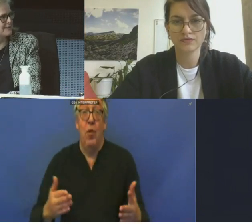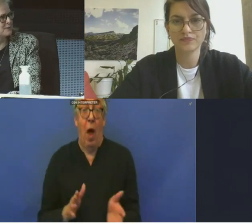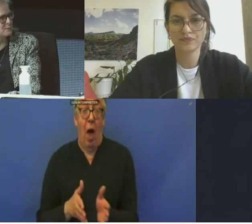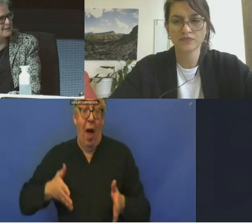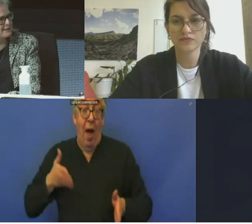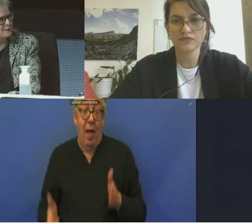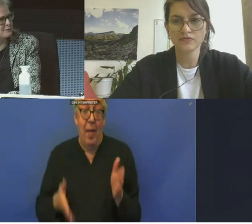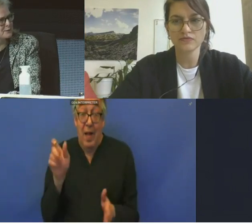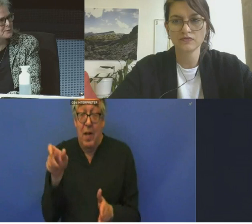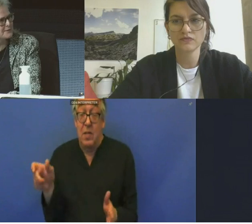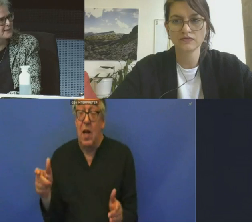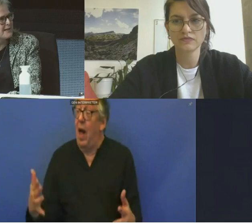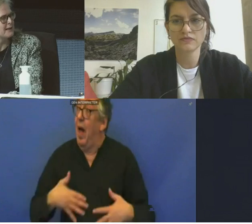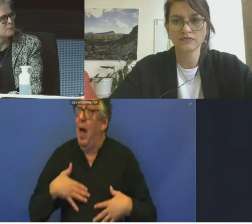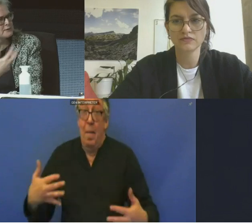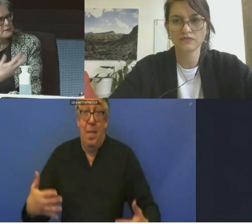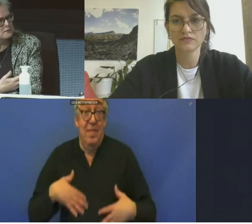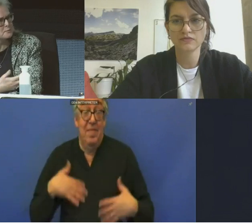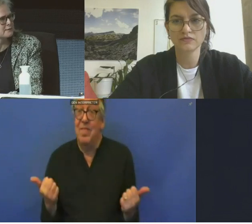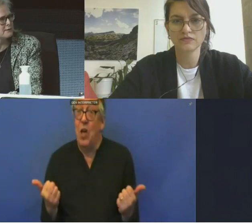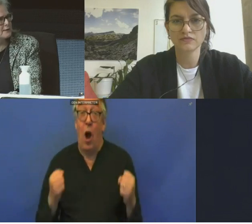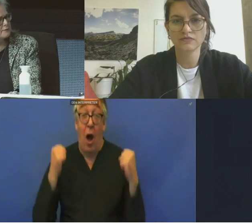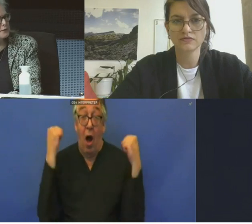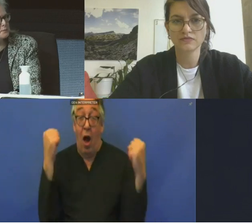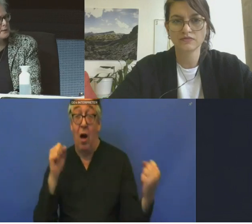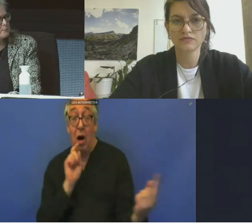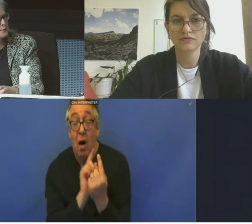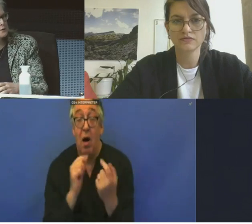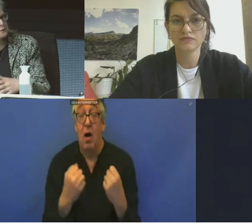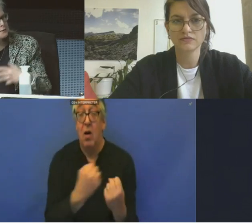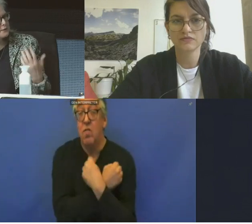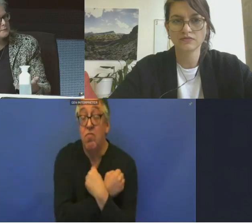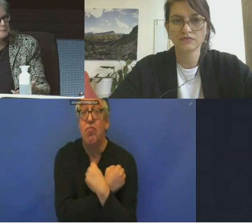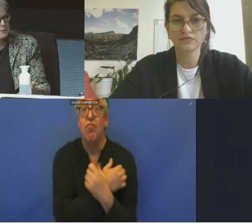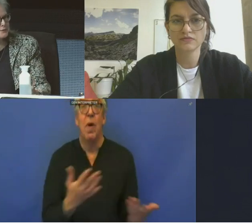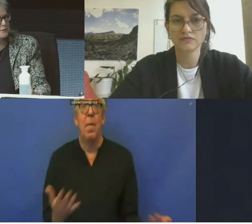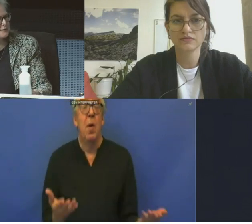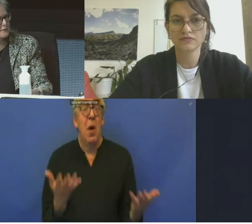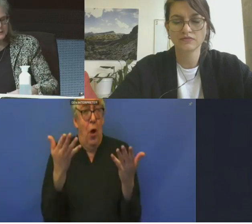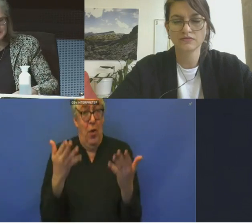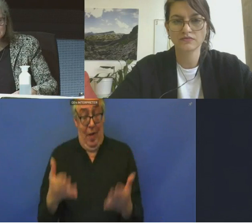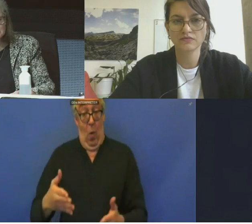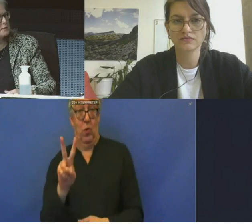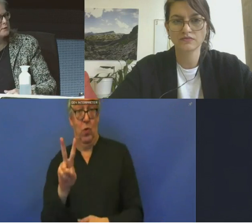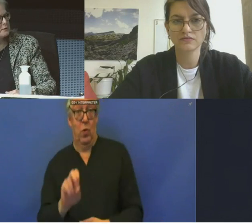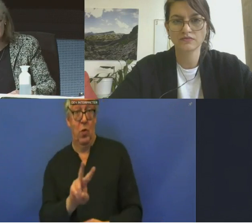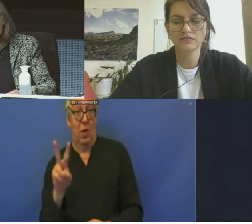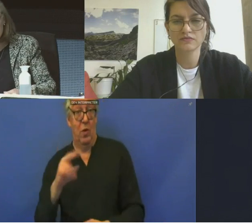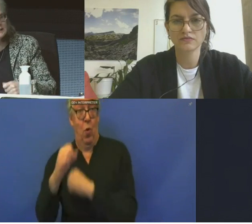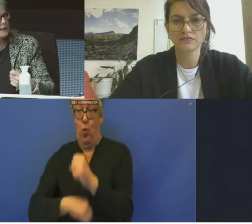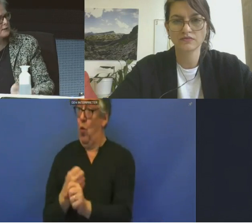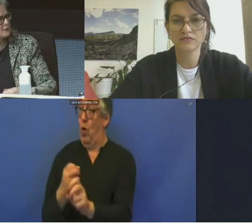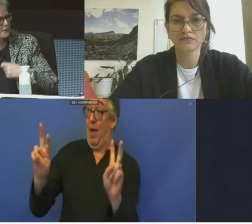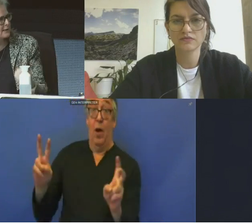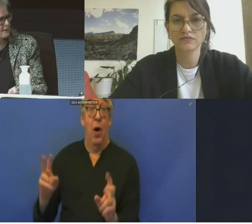European Year of Youth. And what specifically for young people do you do to keep them motivated to practice sport, to get engaged, not